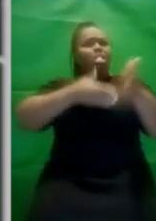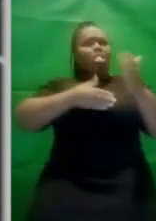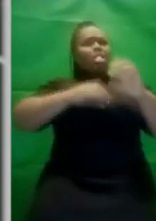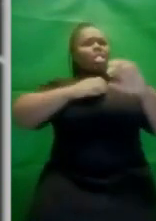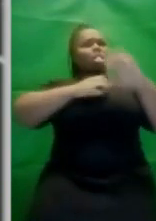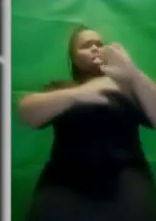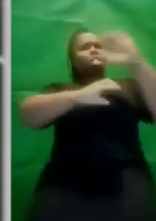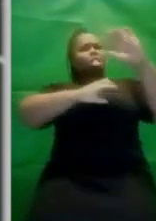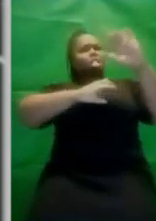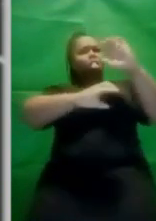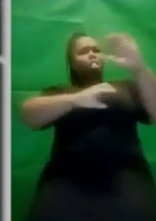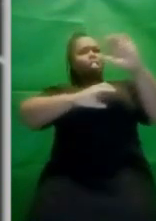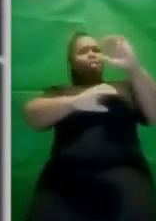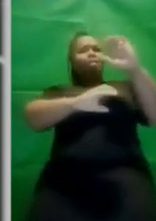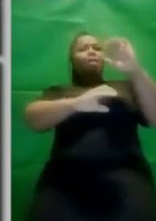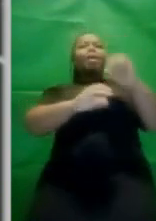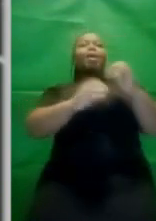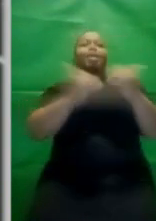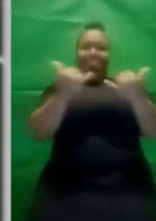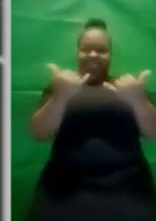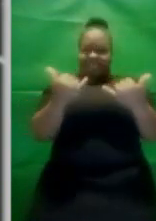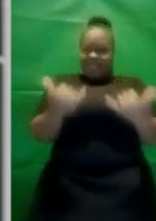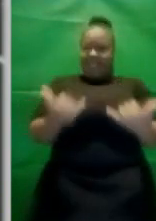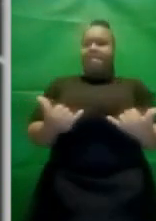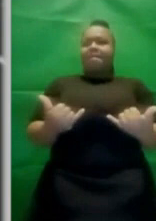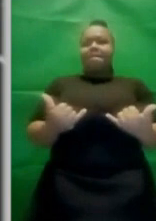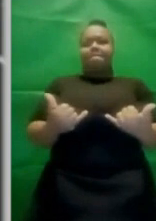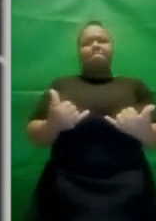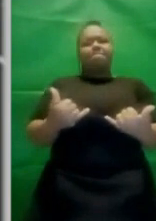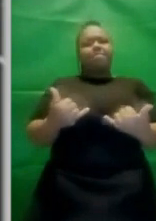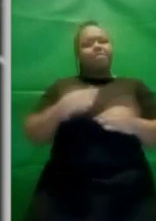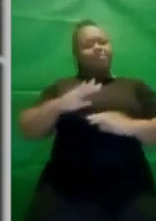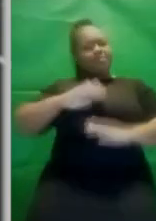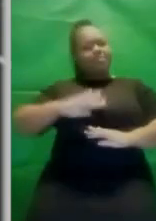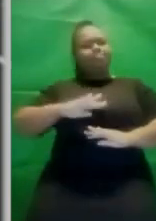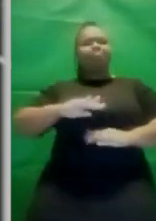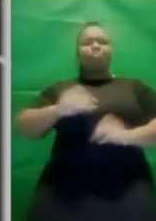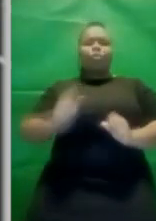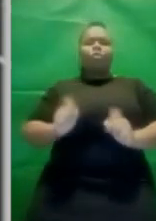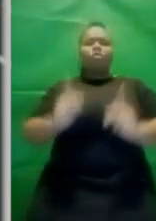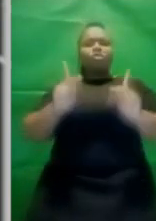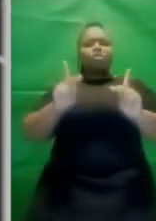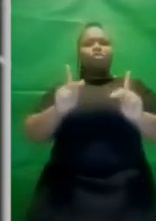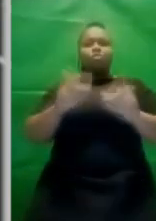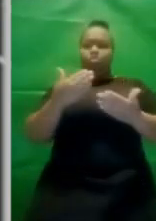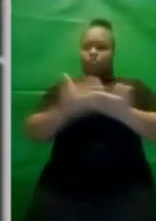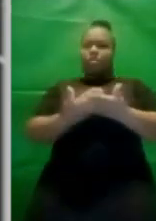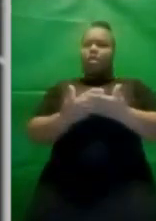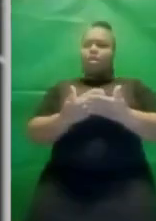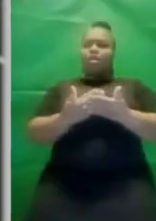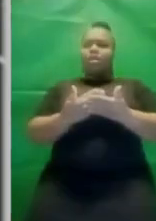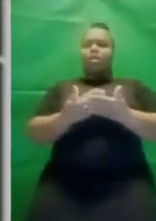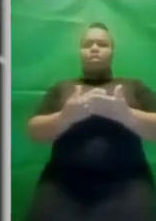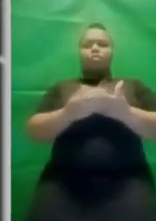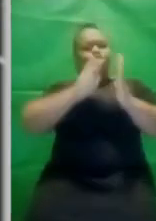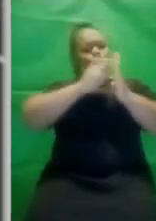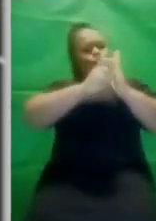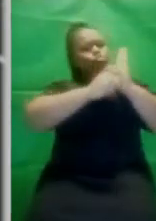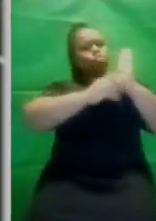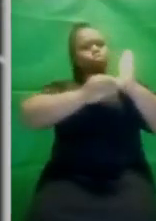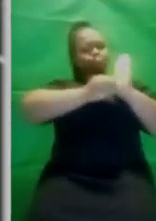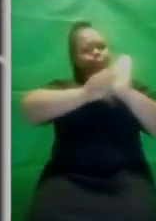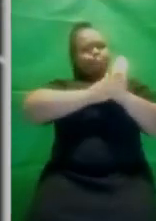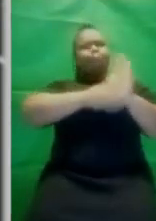them. So this will allow us that opportunity for enforcement, so that we can give them access to people